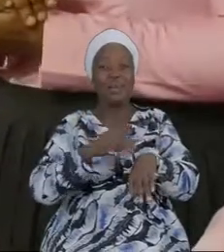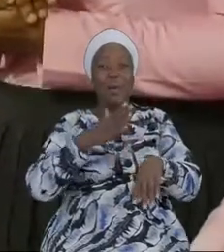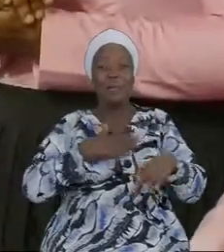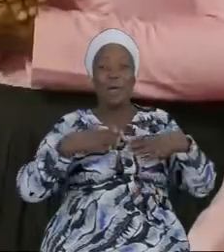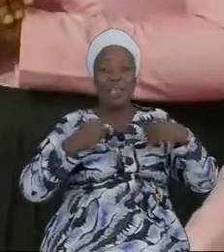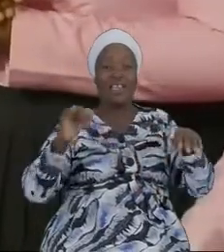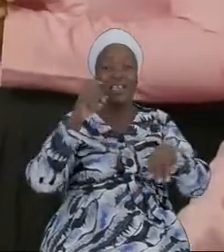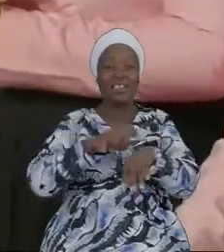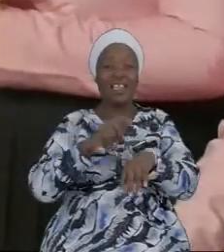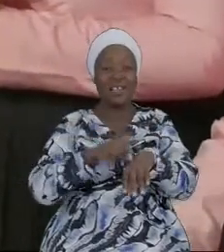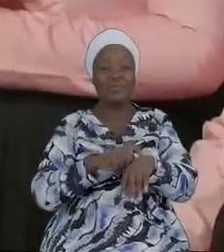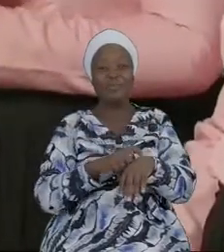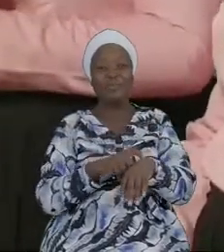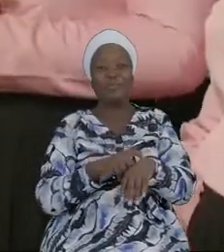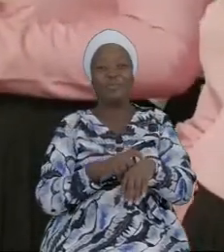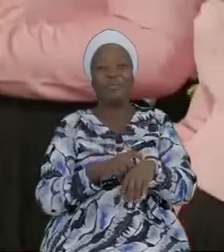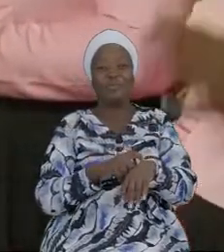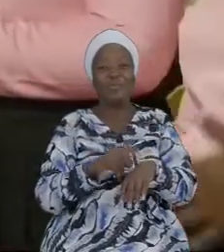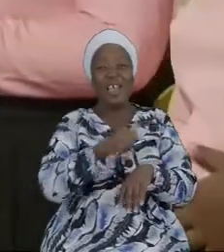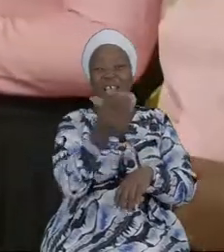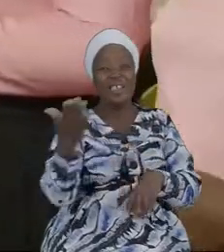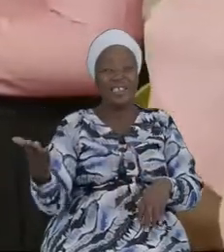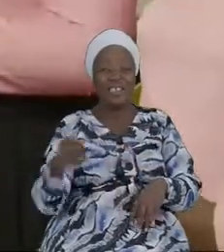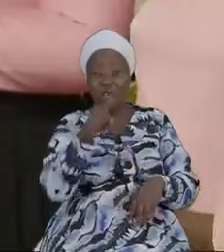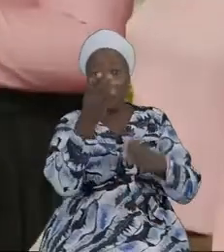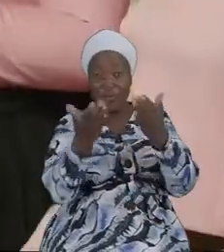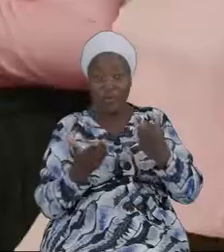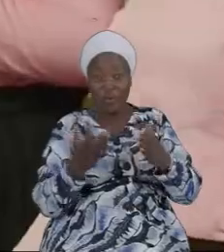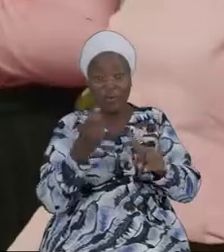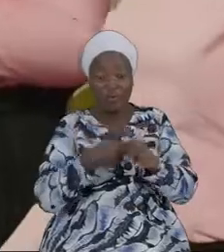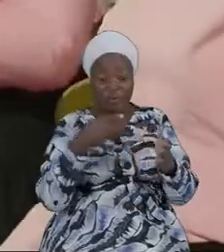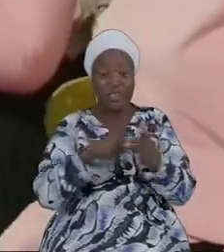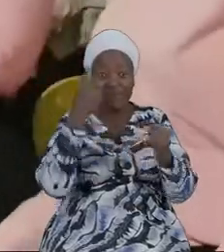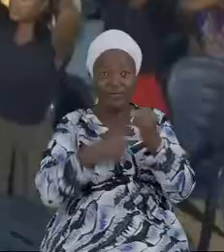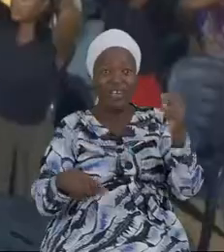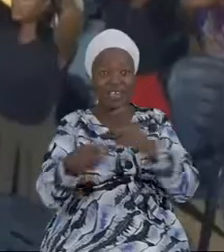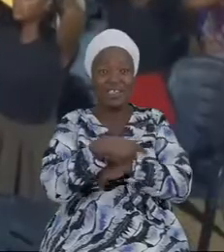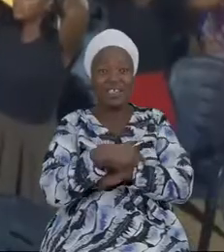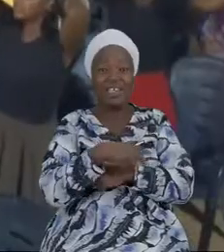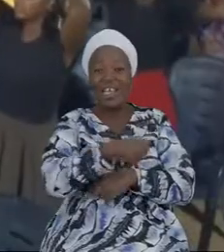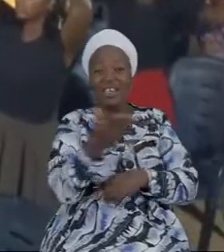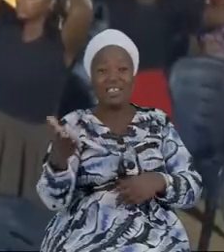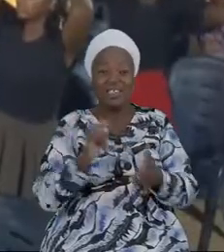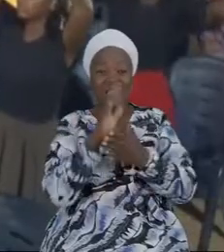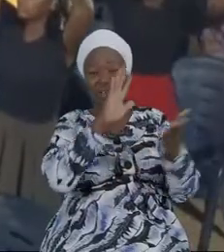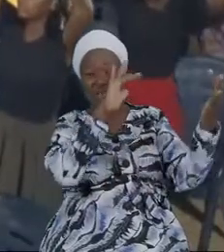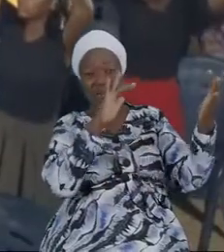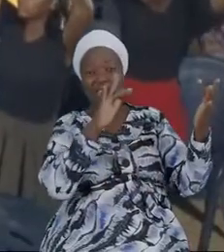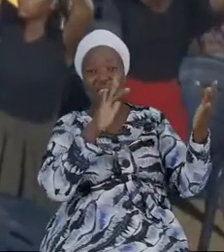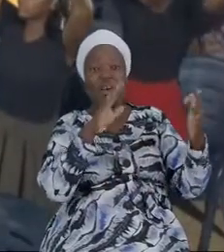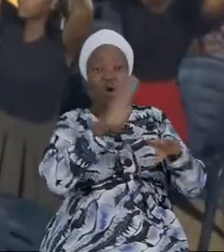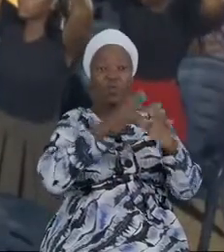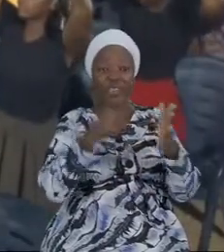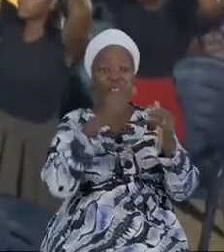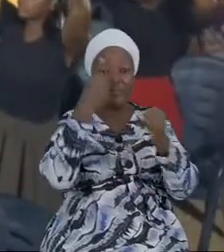healing time. Anything you want on this final day, anything you expect on